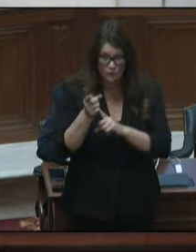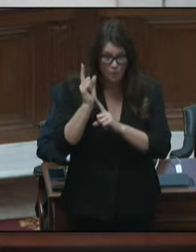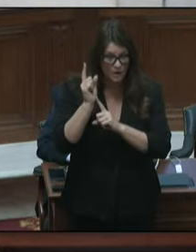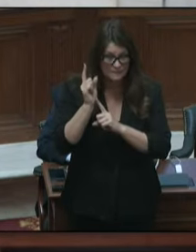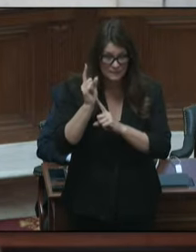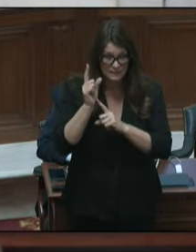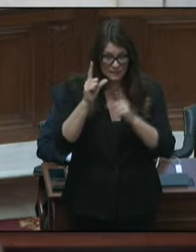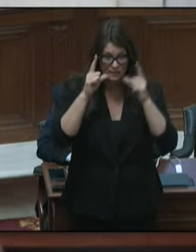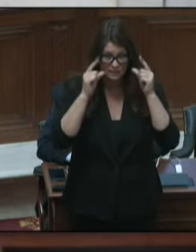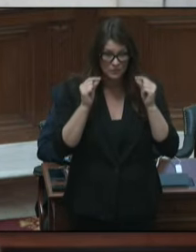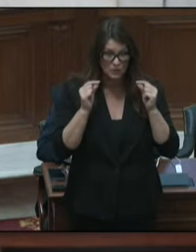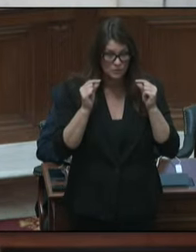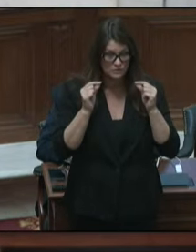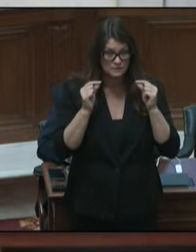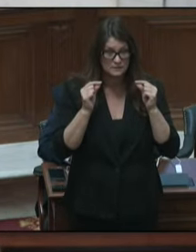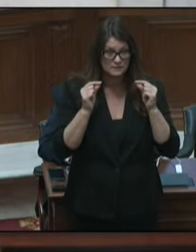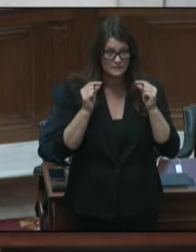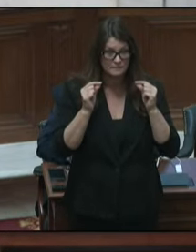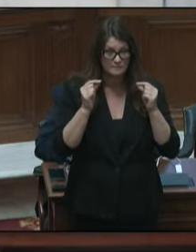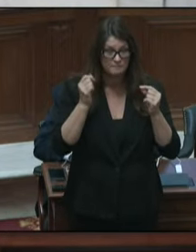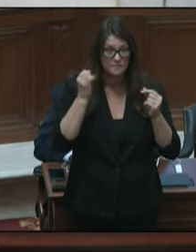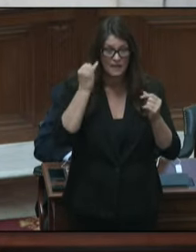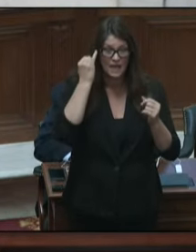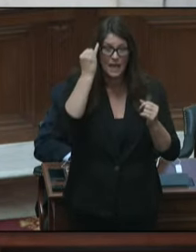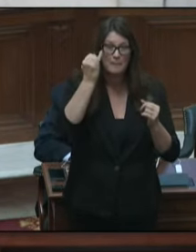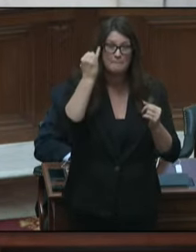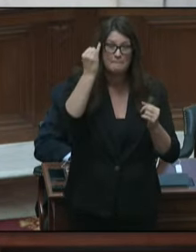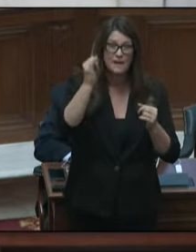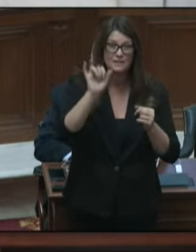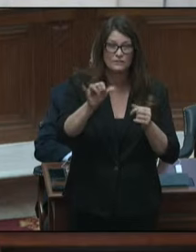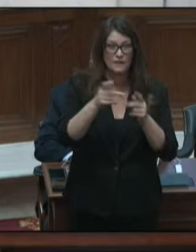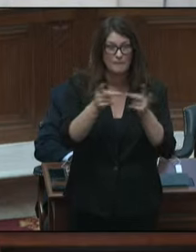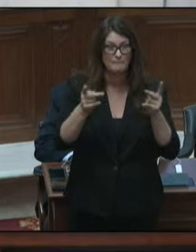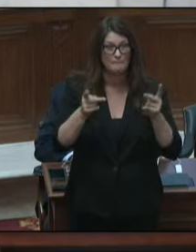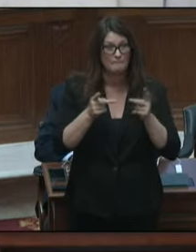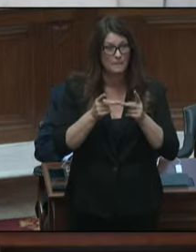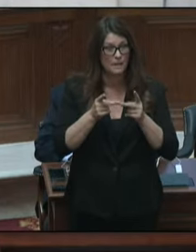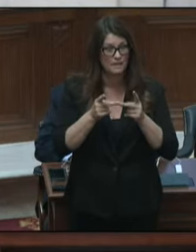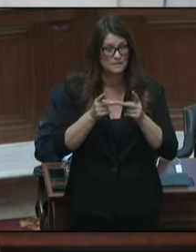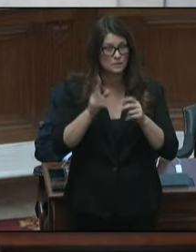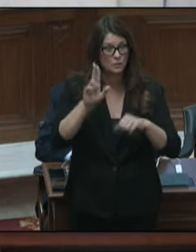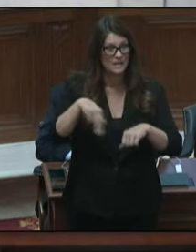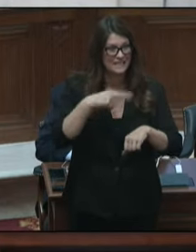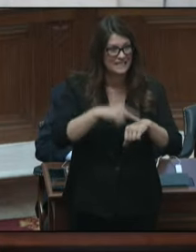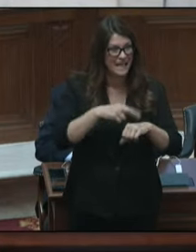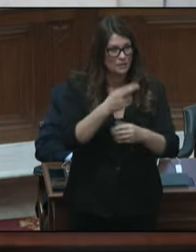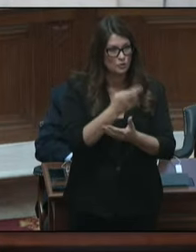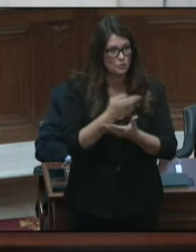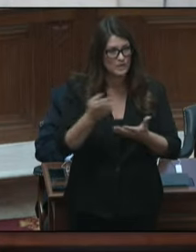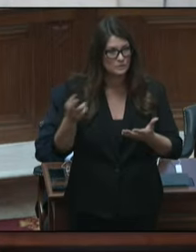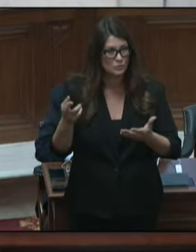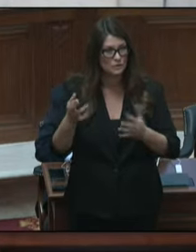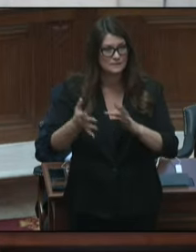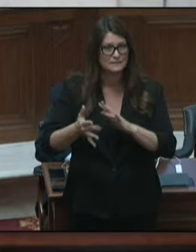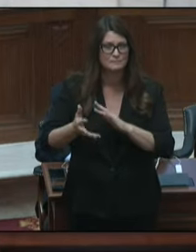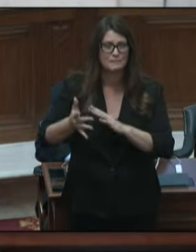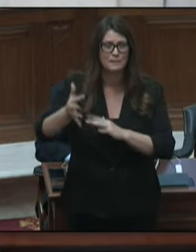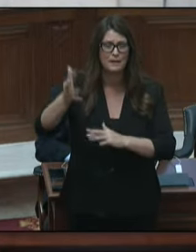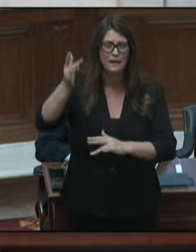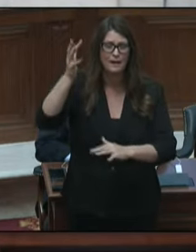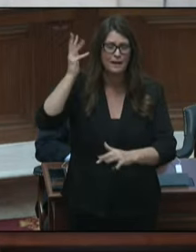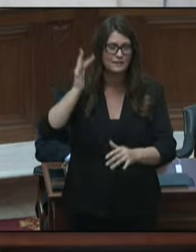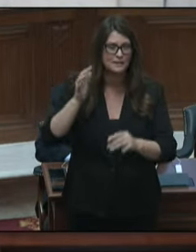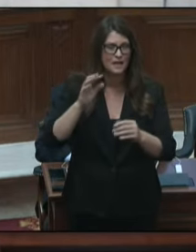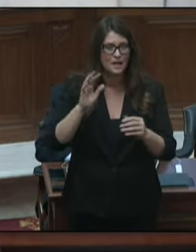Just 1 second. And imagine that place that abounds in natural resources beyond belief, like I said before, and is close